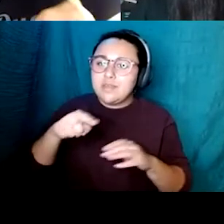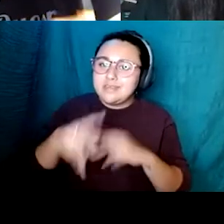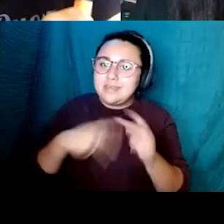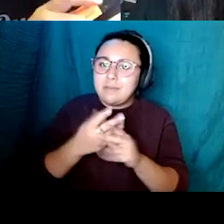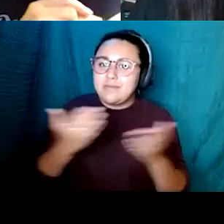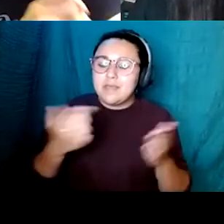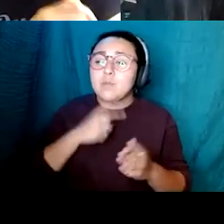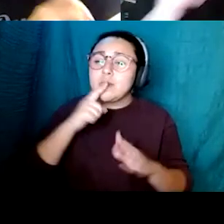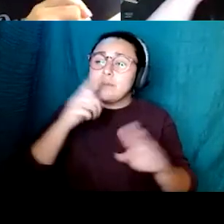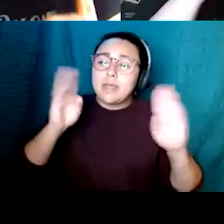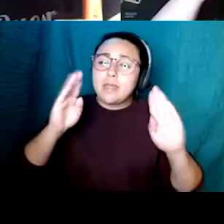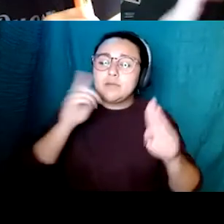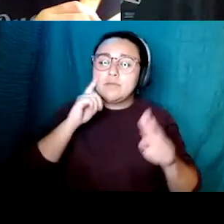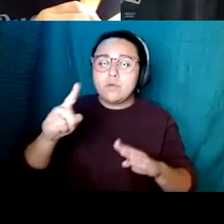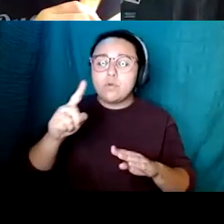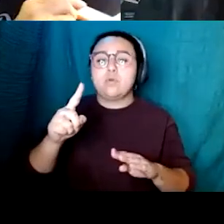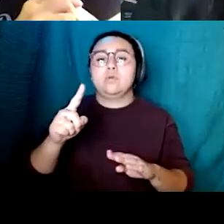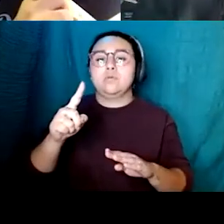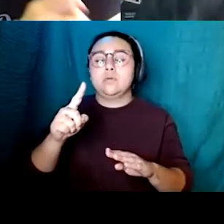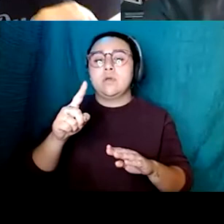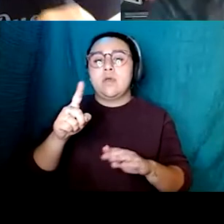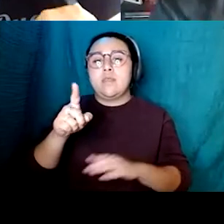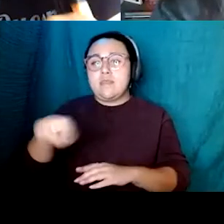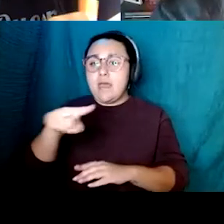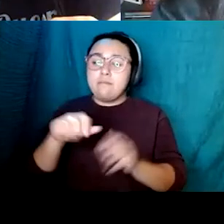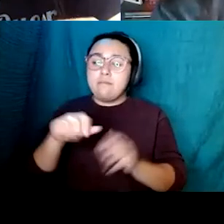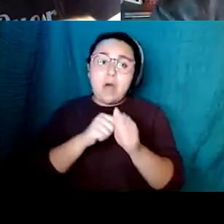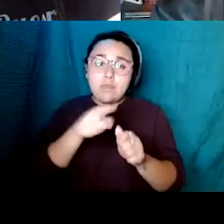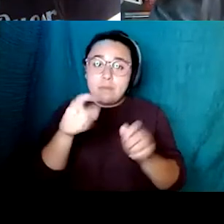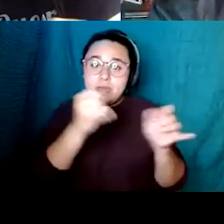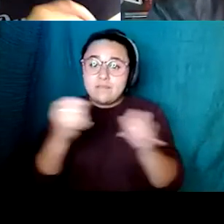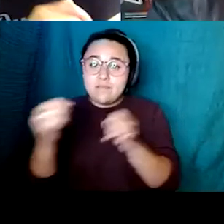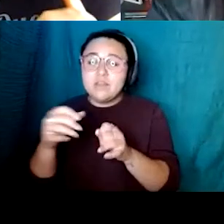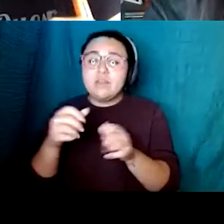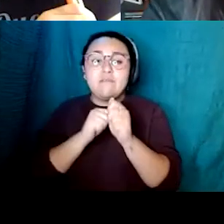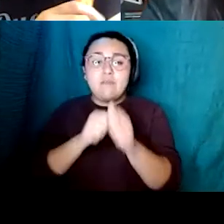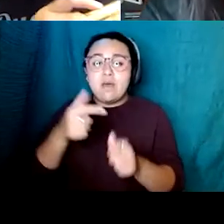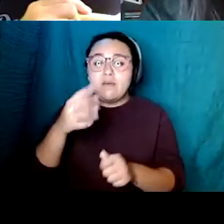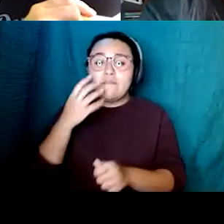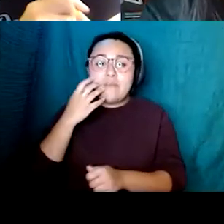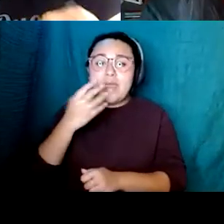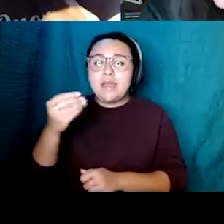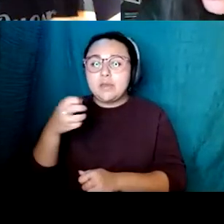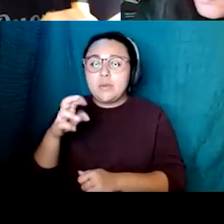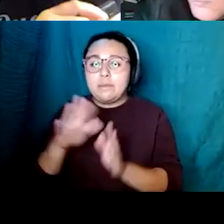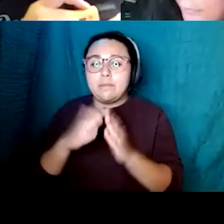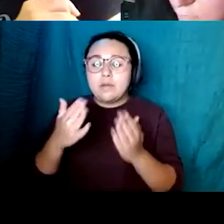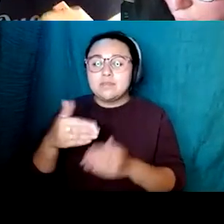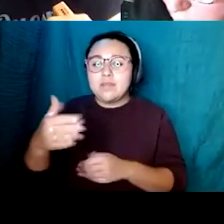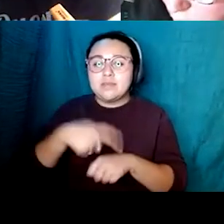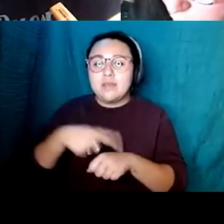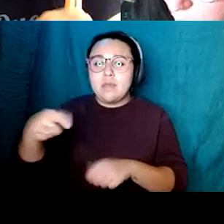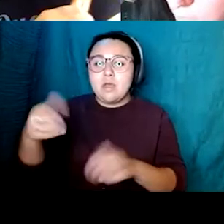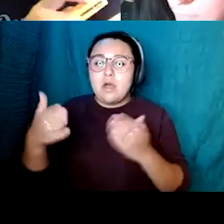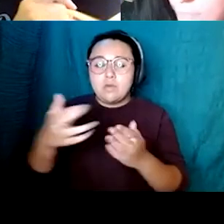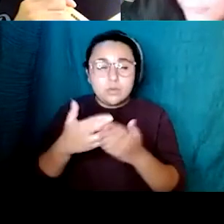So pay attention for, you know, follow them all individually and follow the Fat and Queer book so that the next time they offer that resource to the